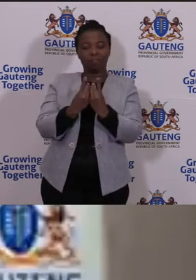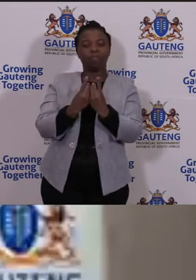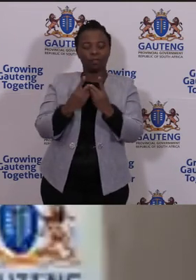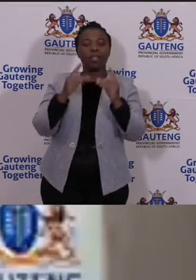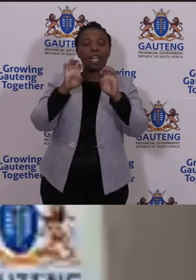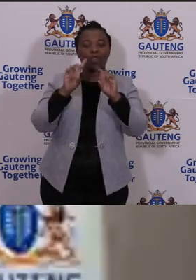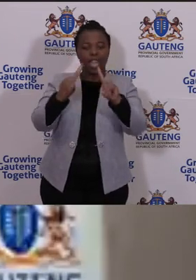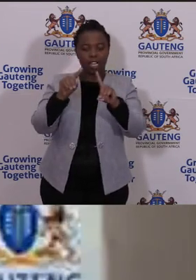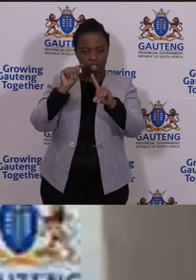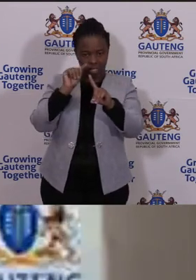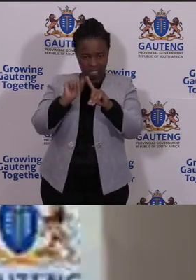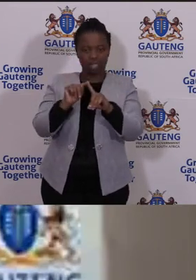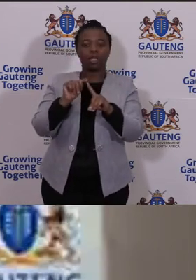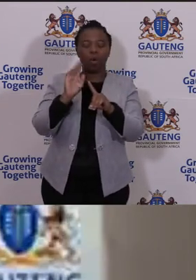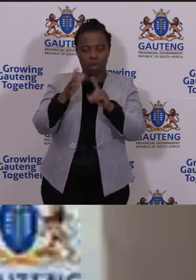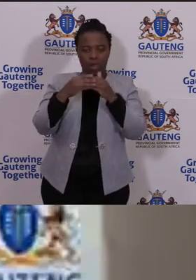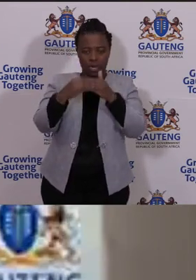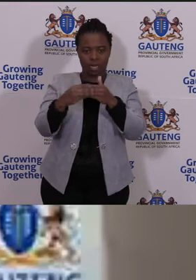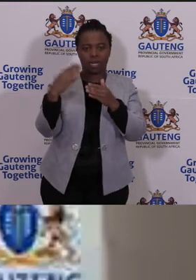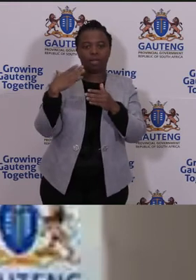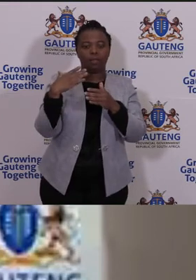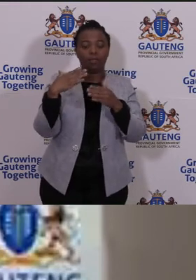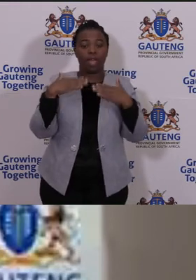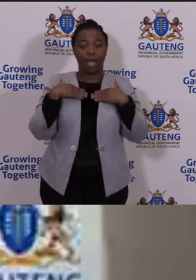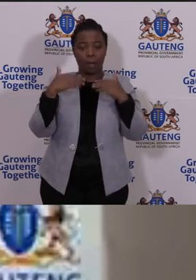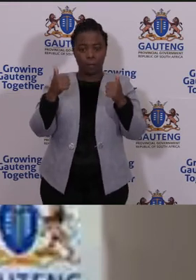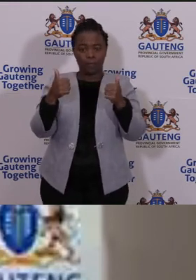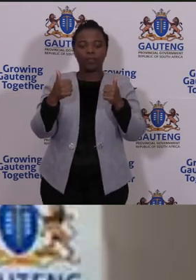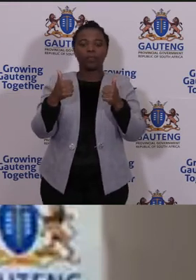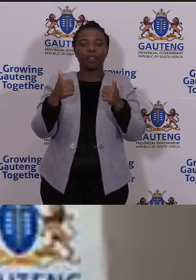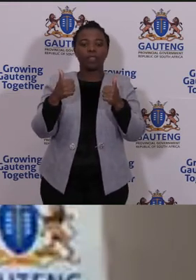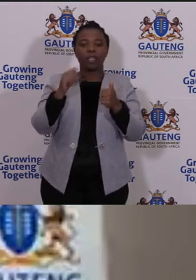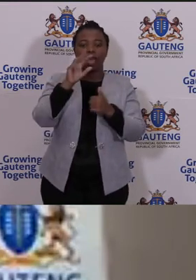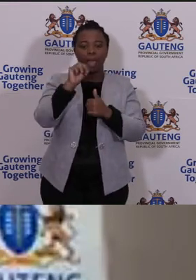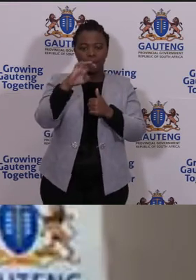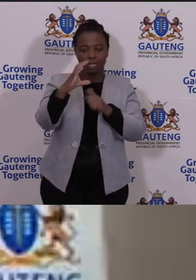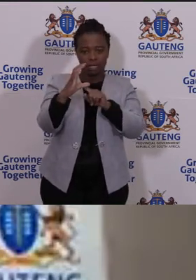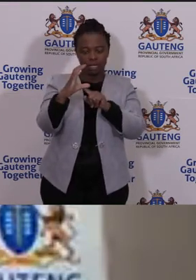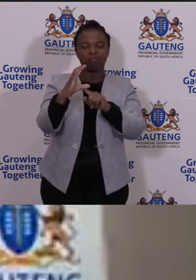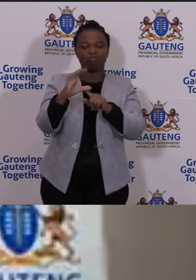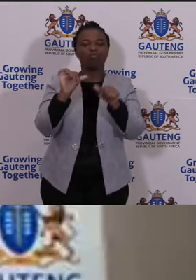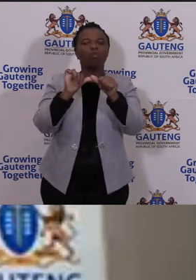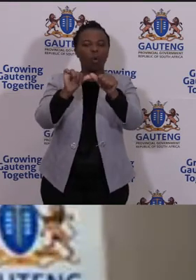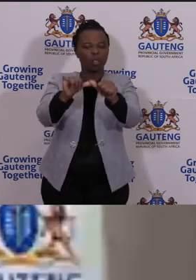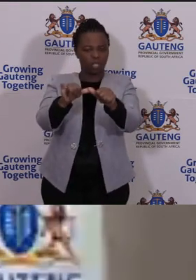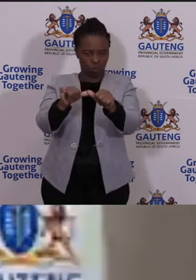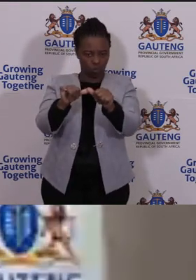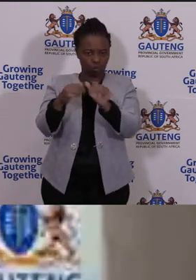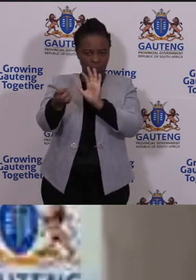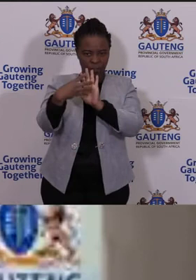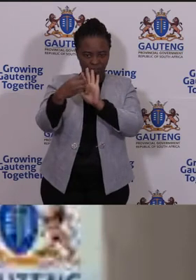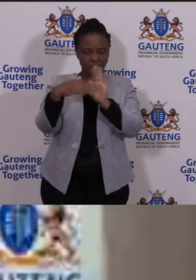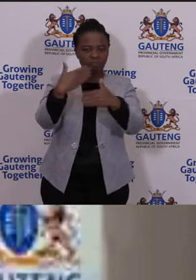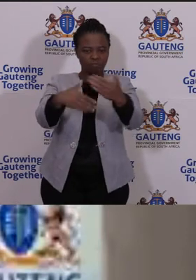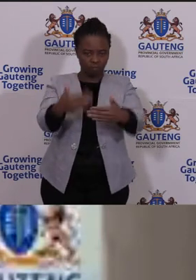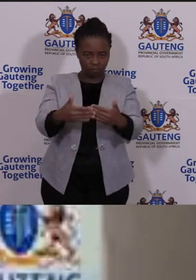I'm going to ask the MEC for Health to proceed with the briefing, and thereafter he will be